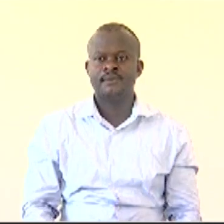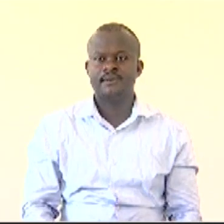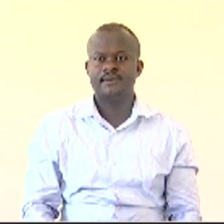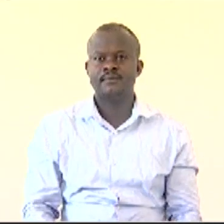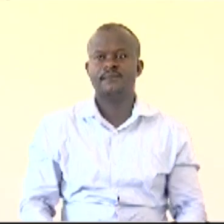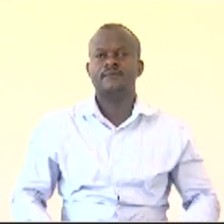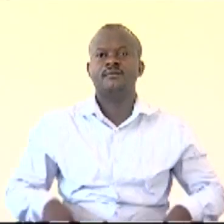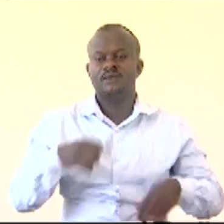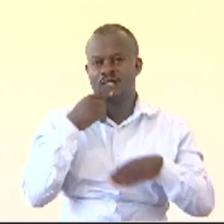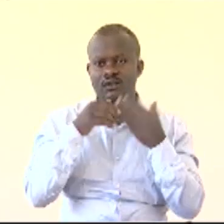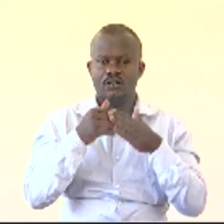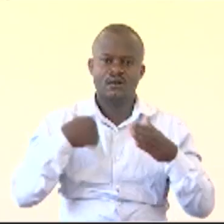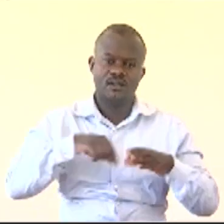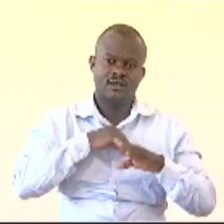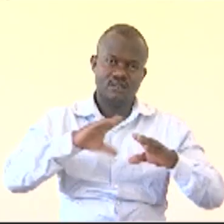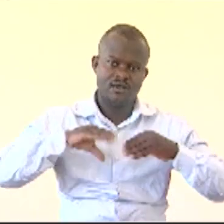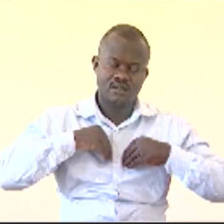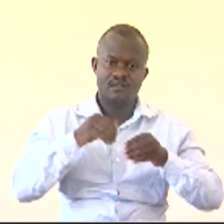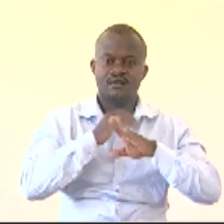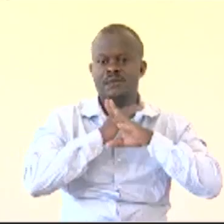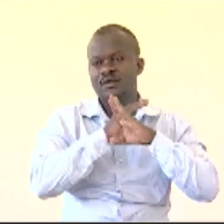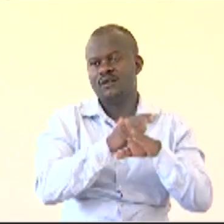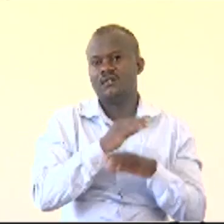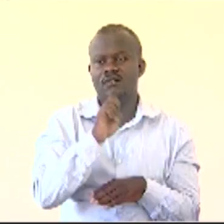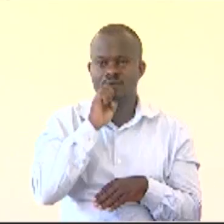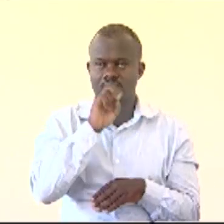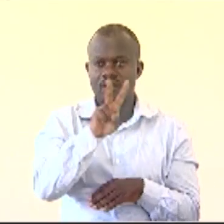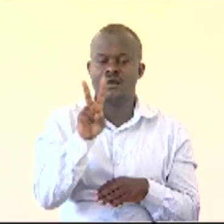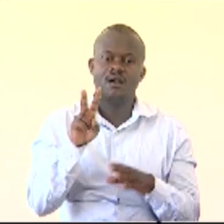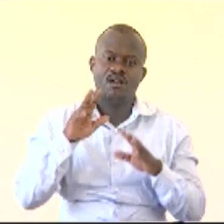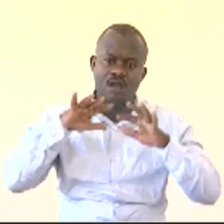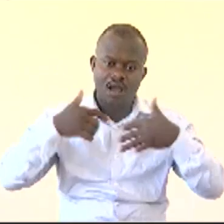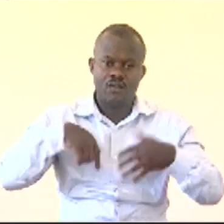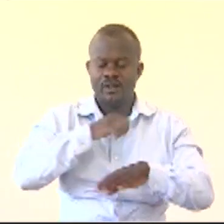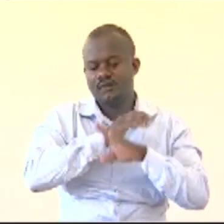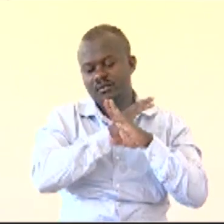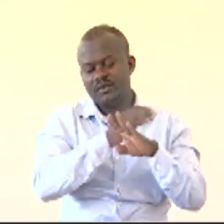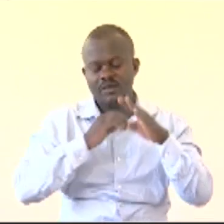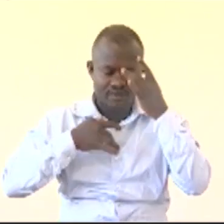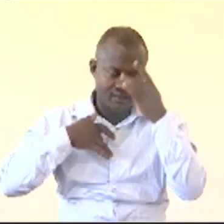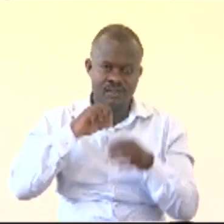So let's have the prevention of Ebola. How can you prevent Ebola?